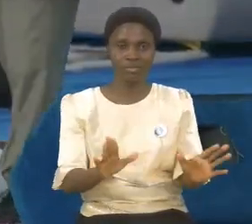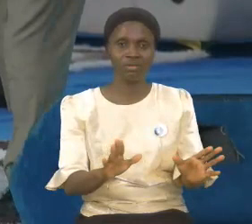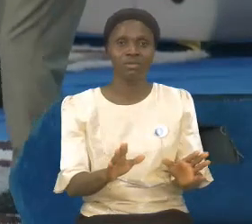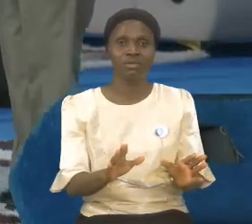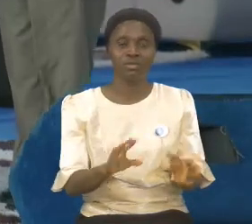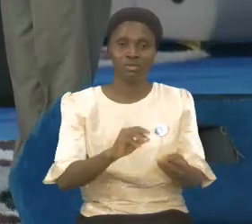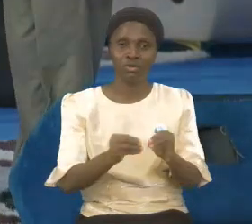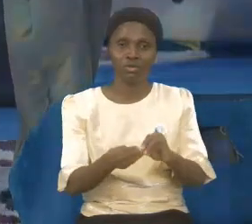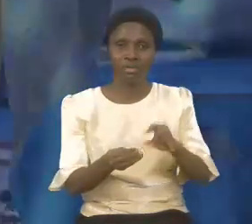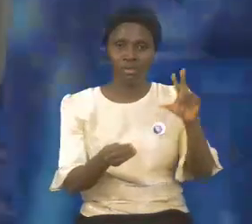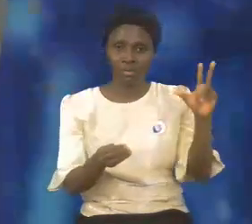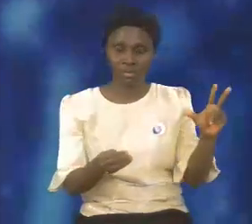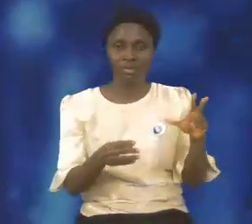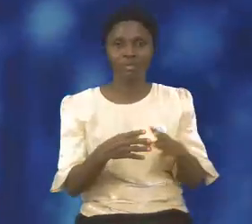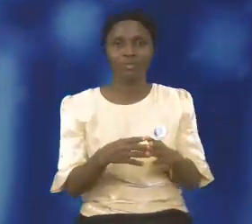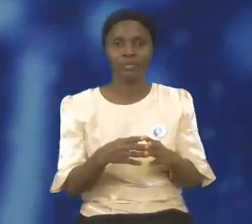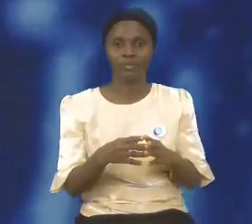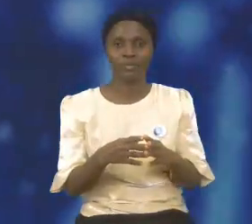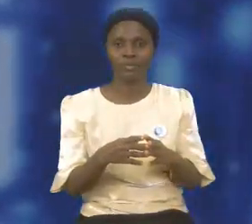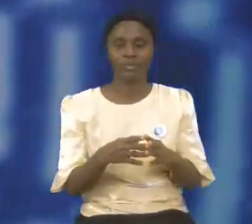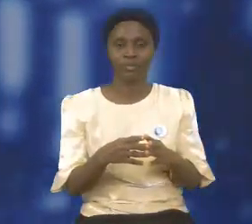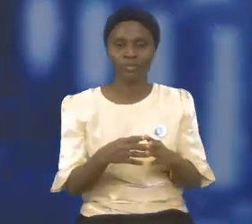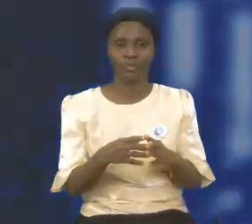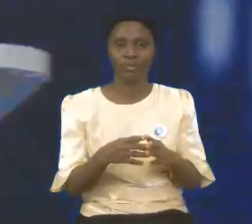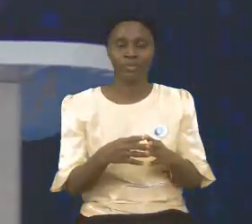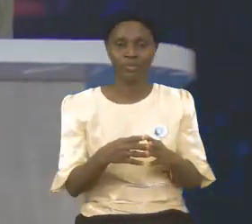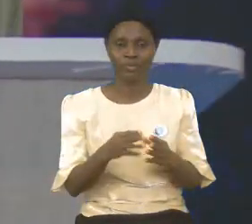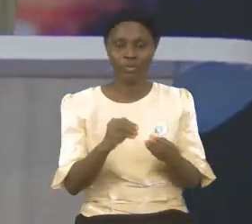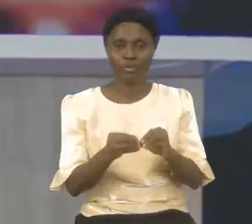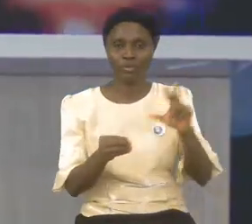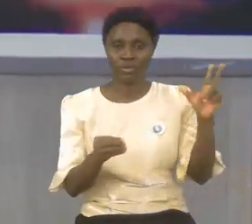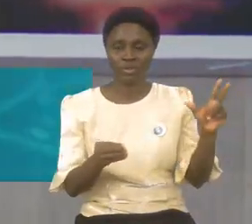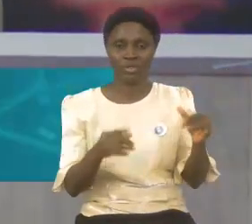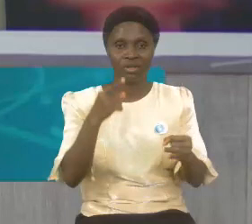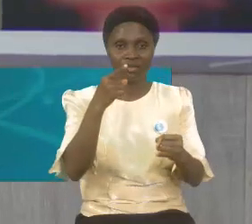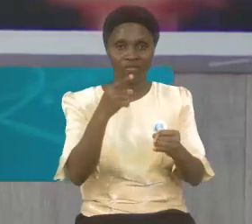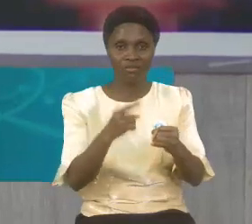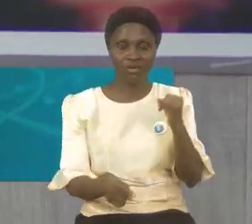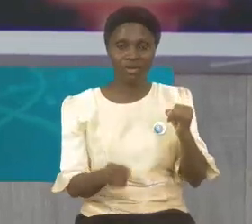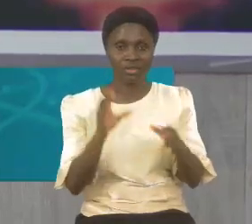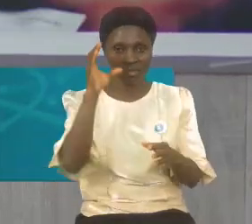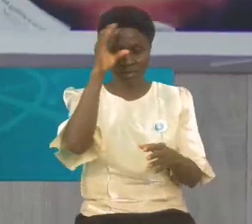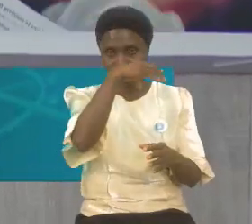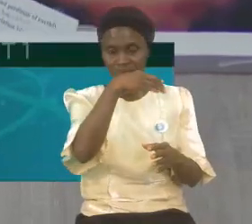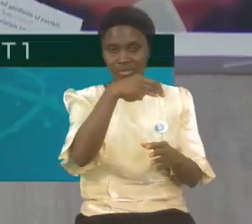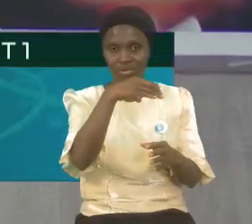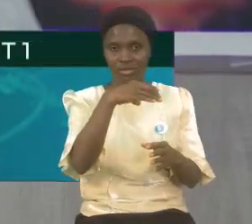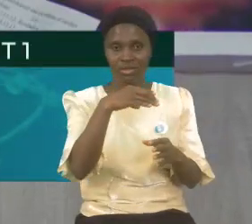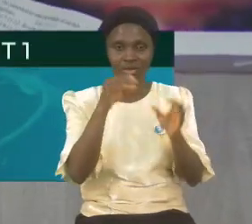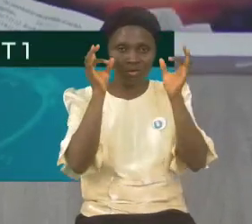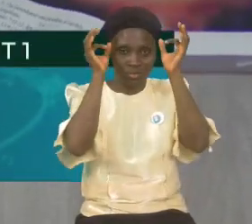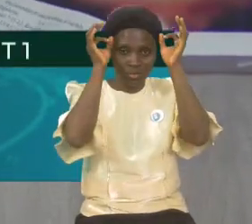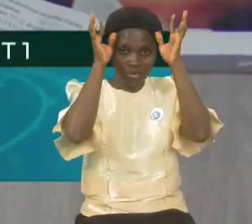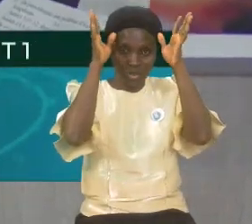here. Number three, we're looking at the final strange brutality of